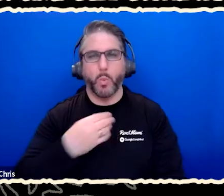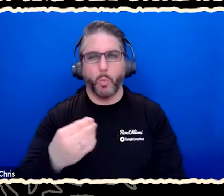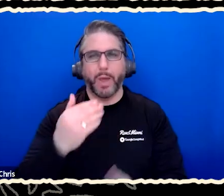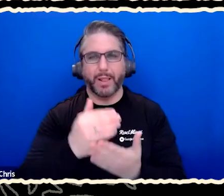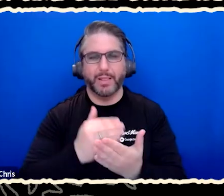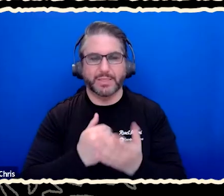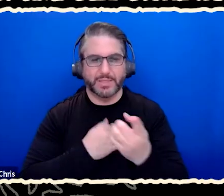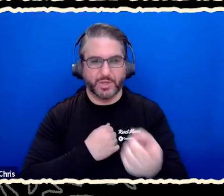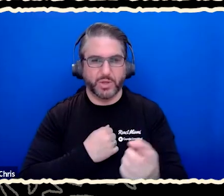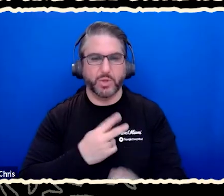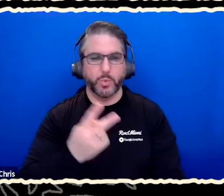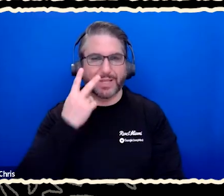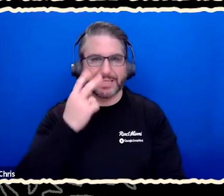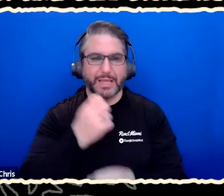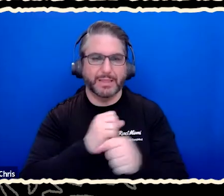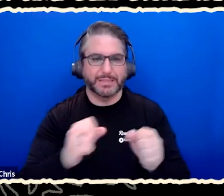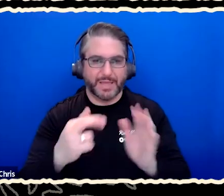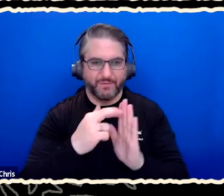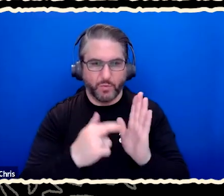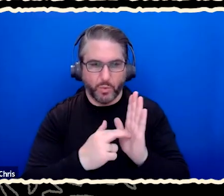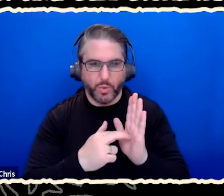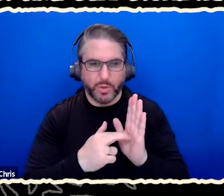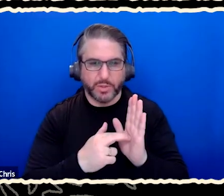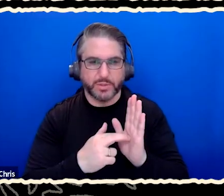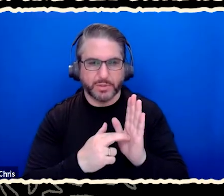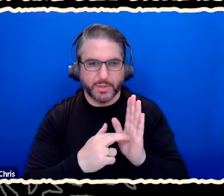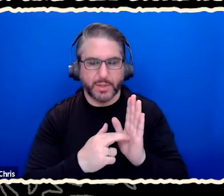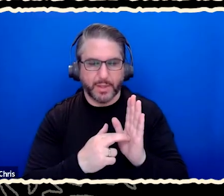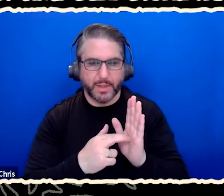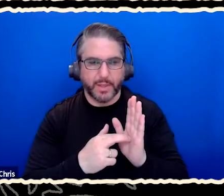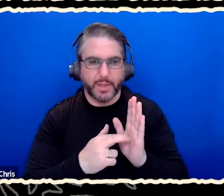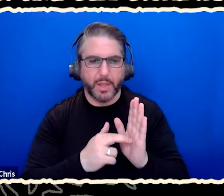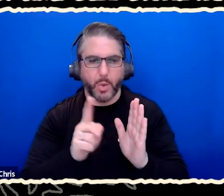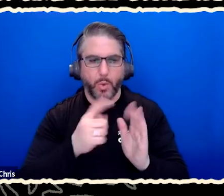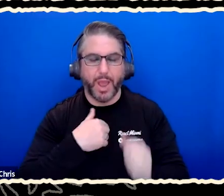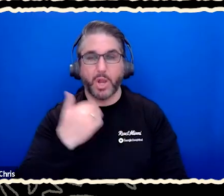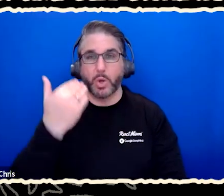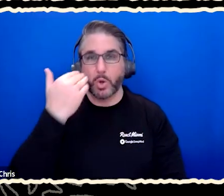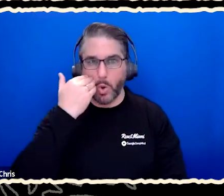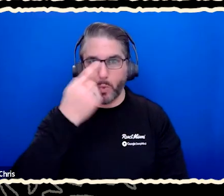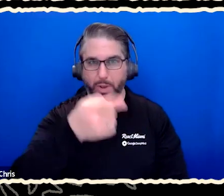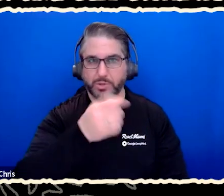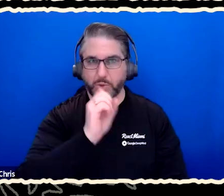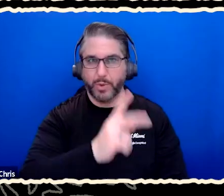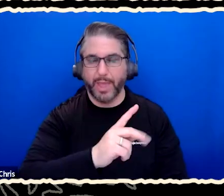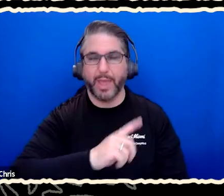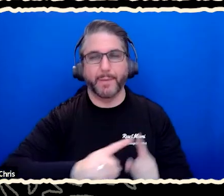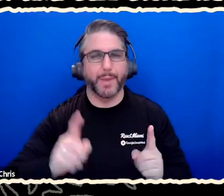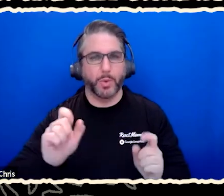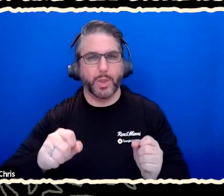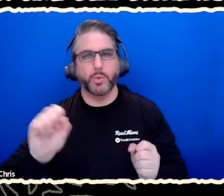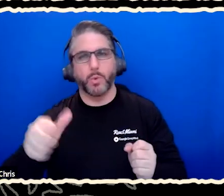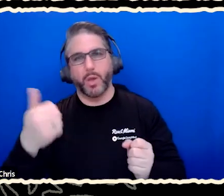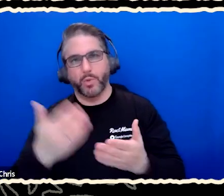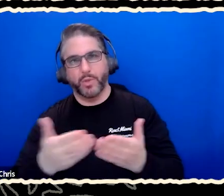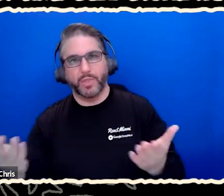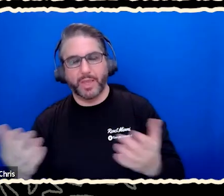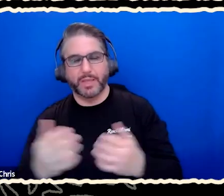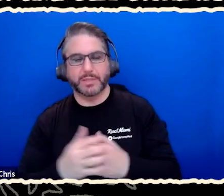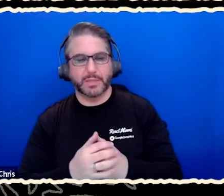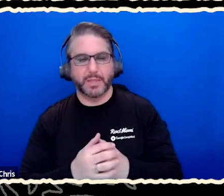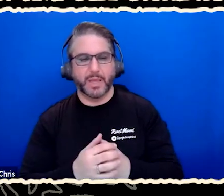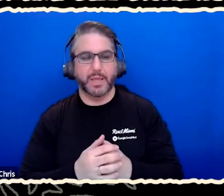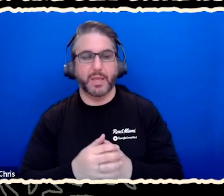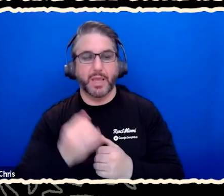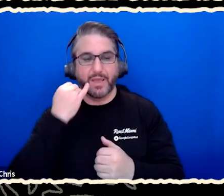those safe rules variable, the safe route where I know that's okay. But you could do other things like going for a